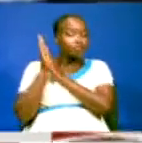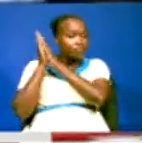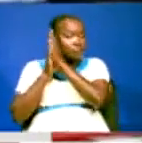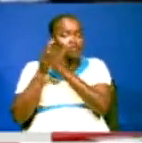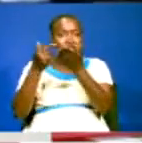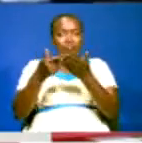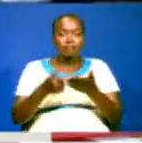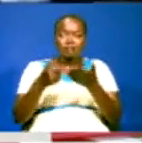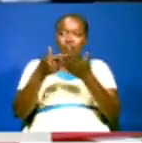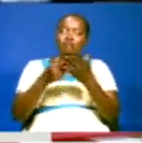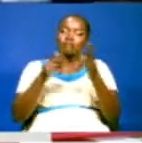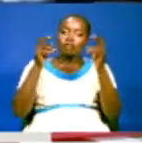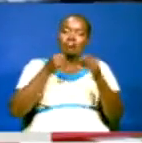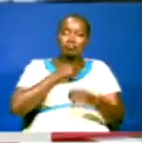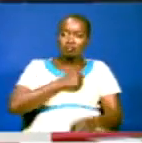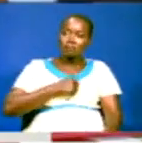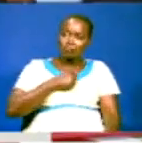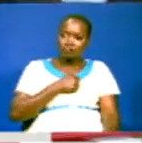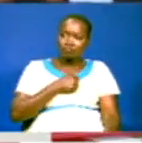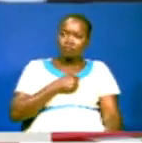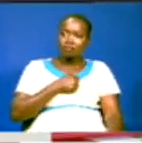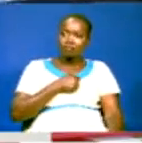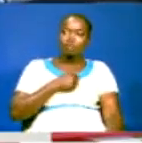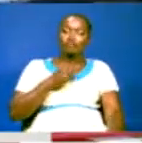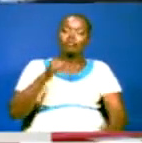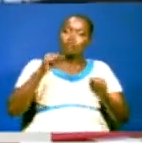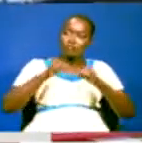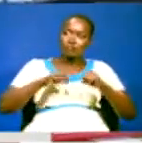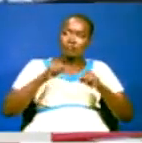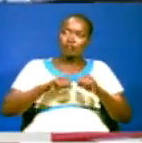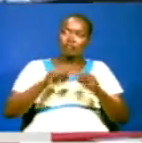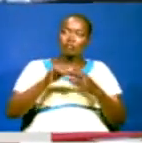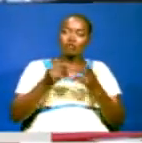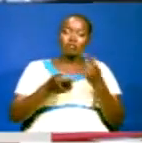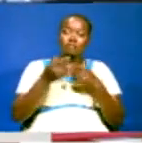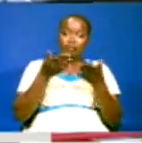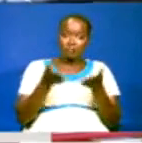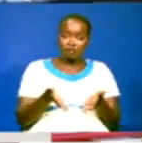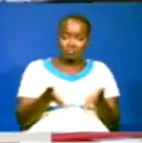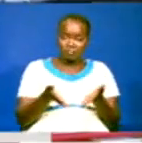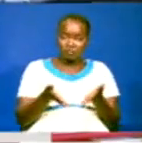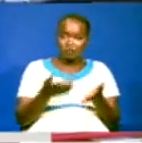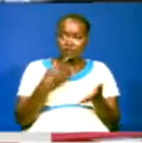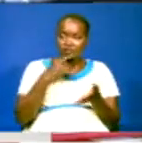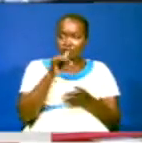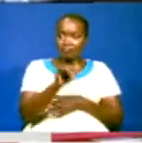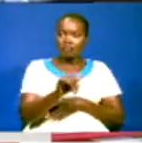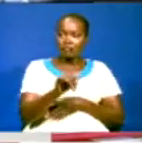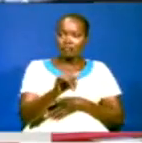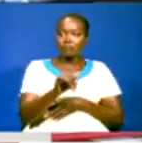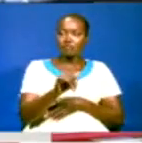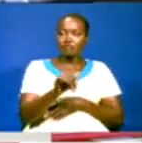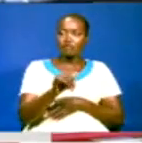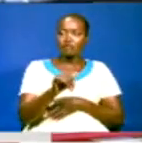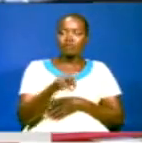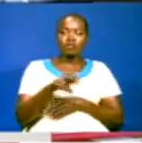issue. I apologized, and we agreed that I will be here today so that we can work